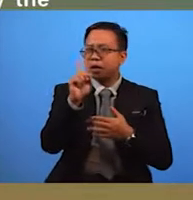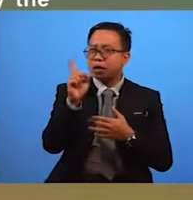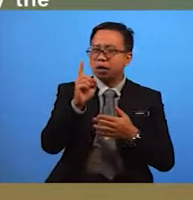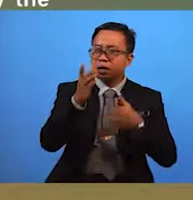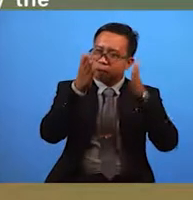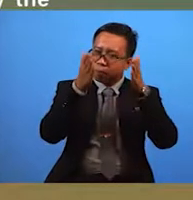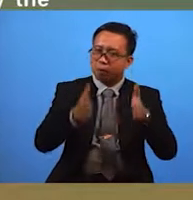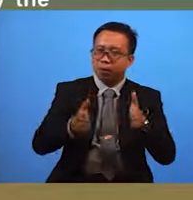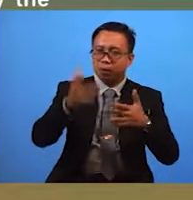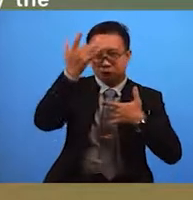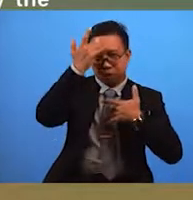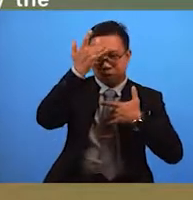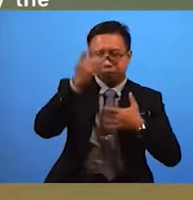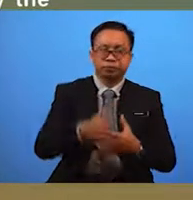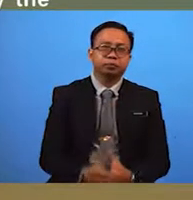anyone who is sick.